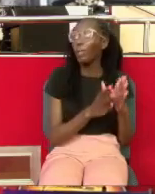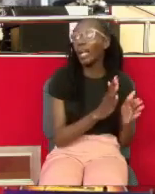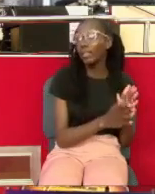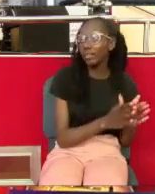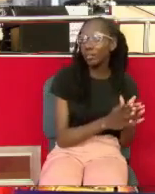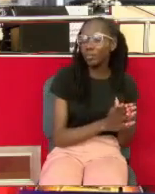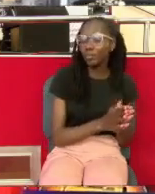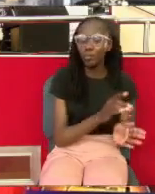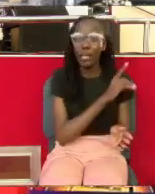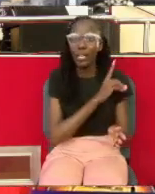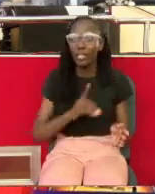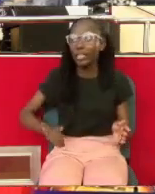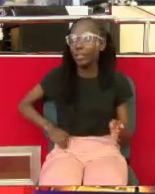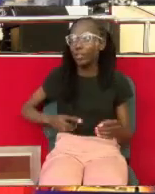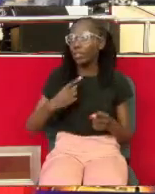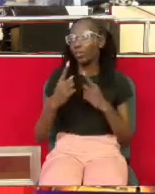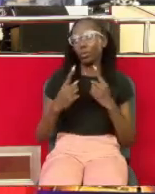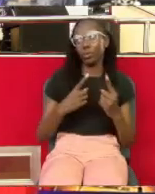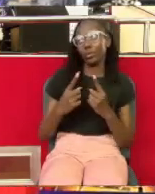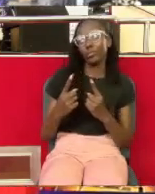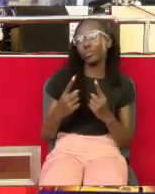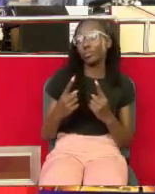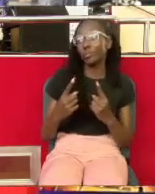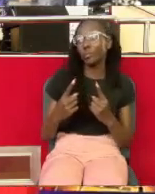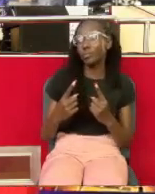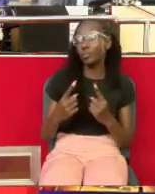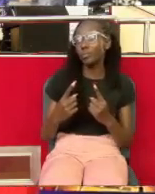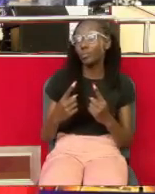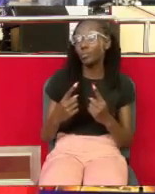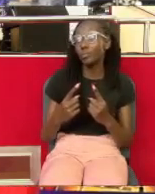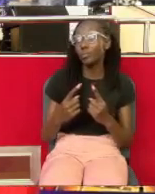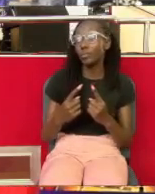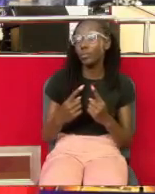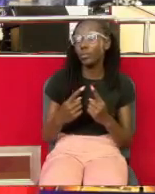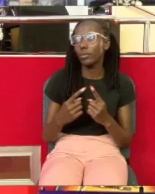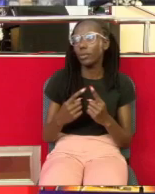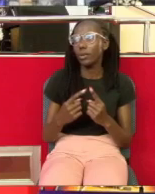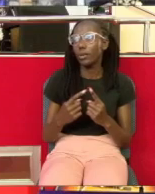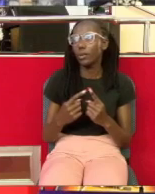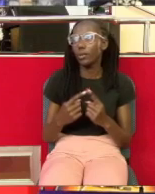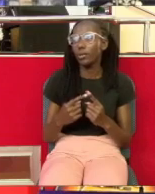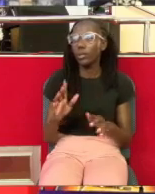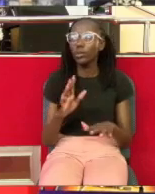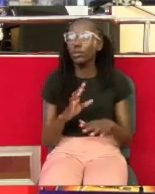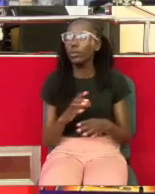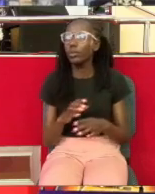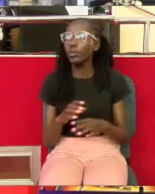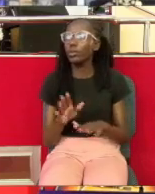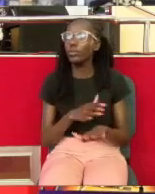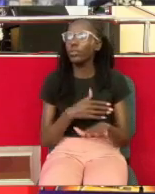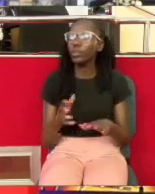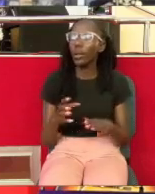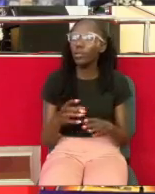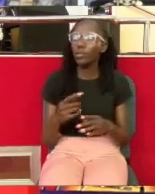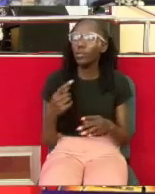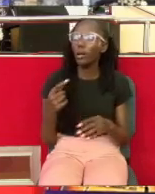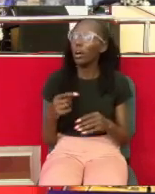David speaks to us of this. Because he tells us in 1 Samuel chapter 17 and verse